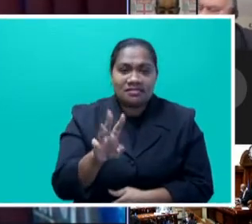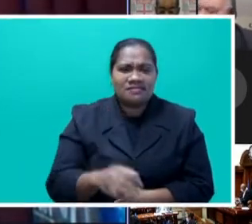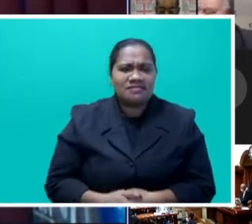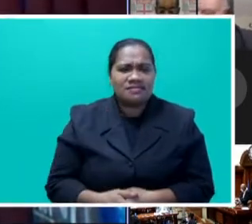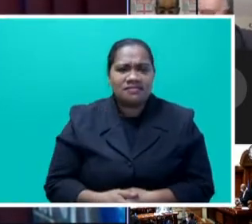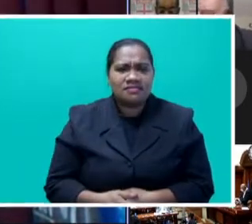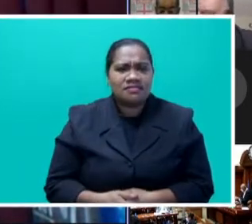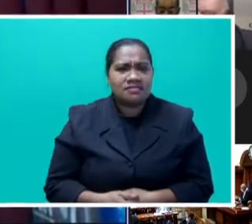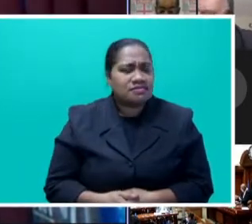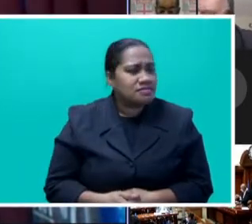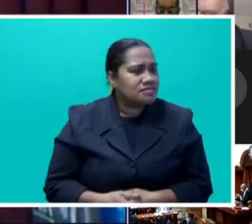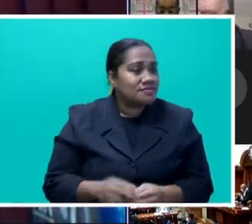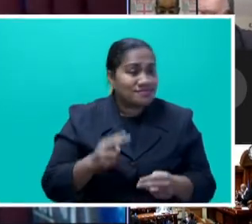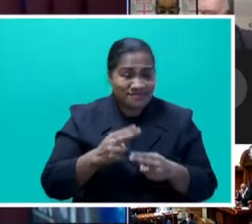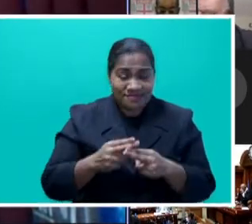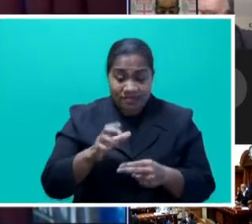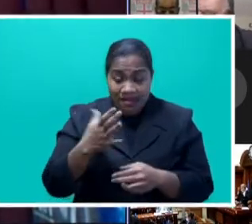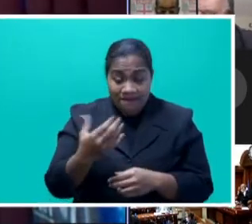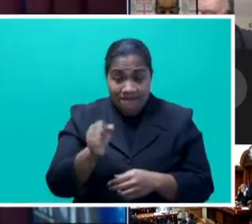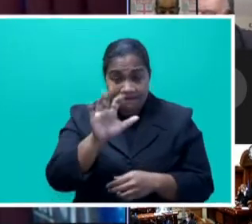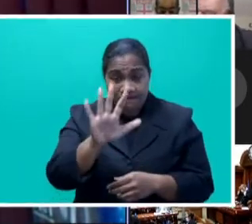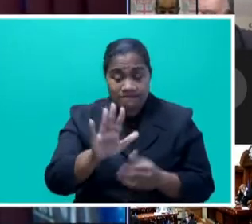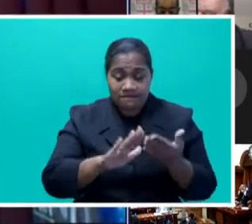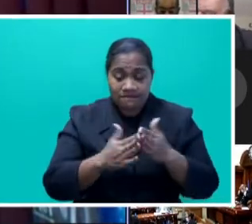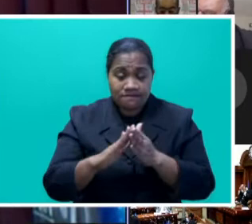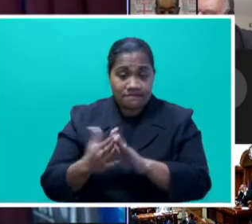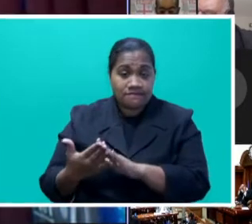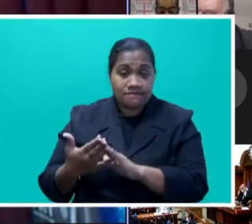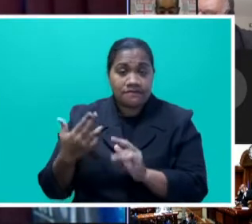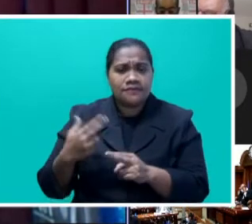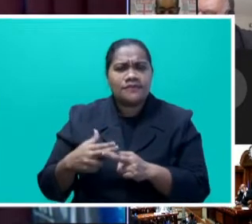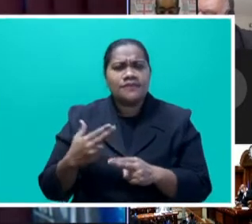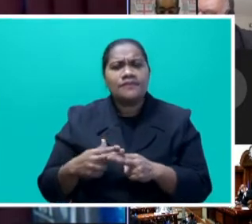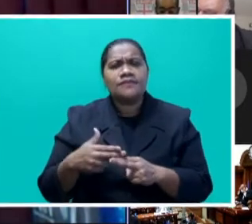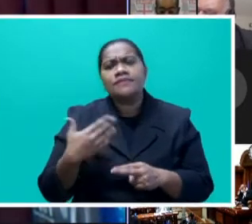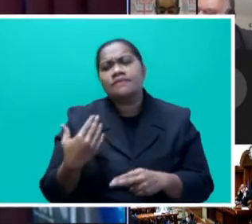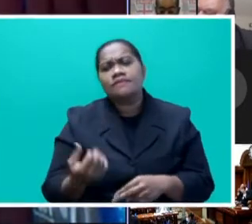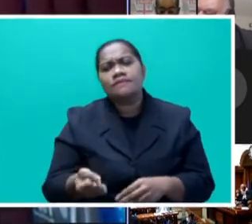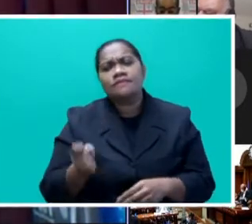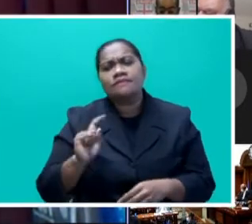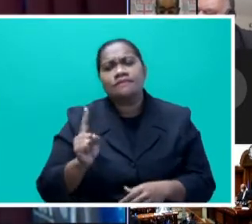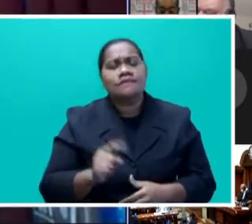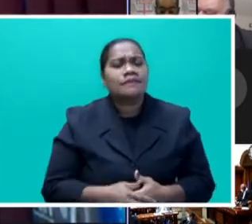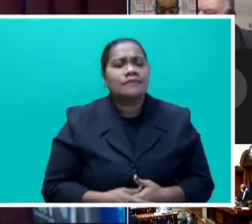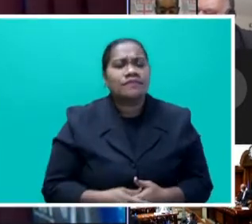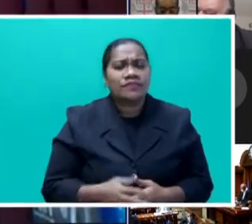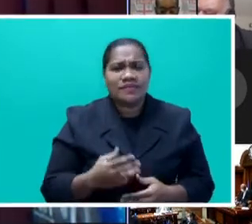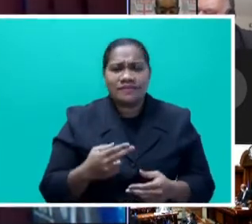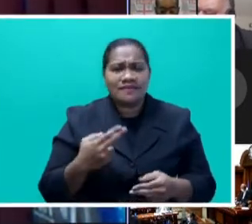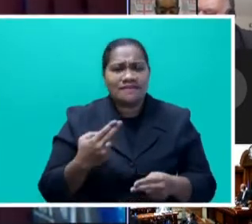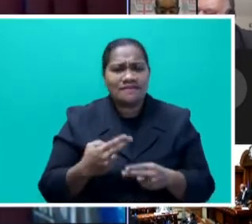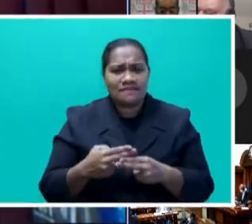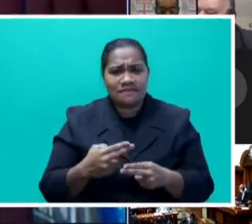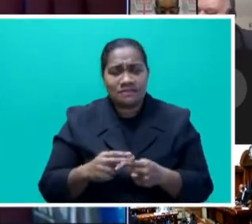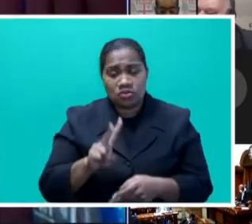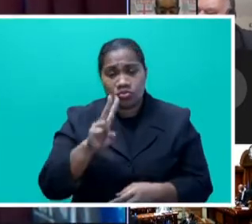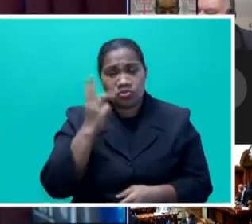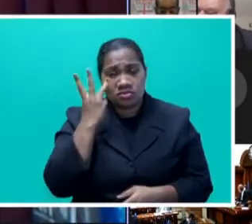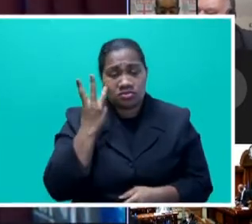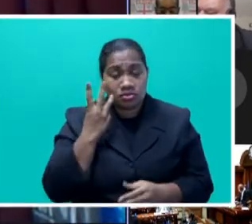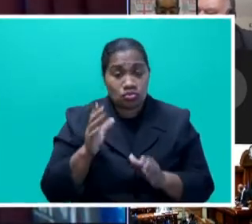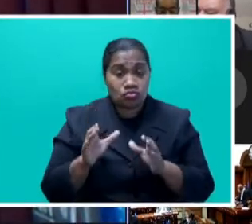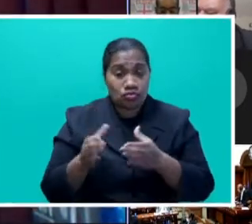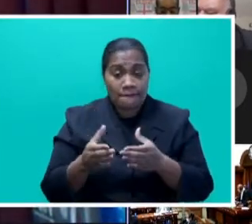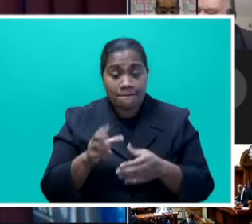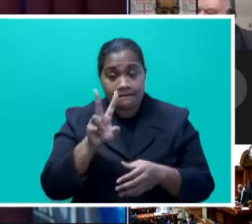engaged, 5 community-based farms have scaled up to undertake Mabe pearl farming, with 2 women's group, 2